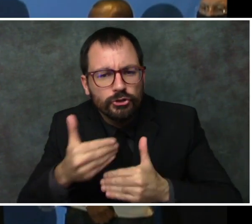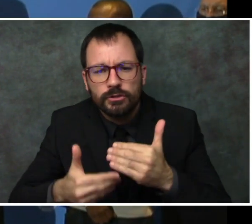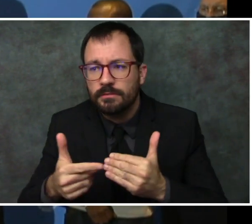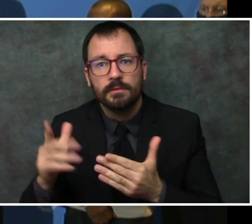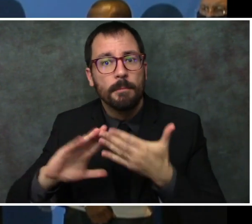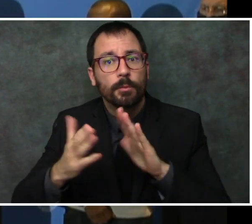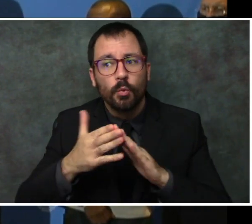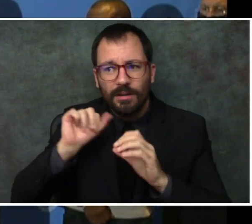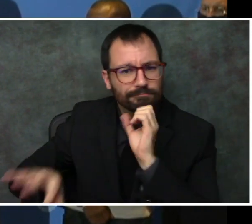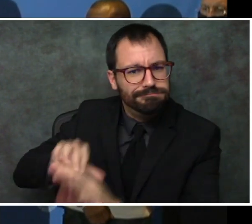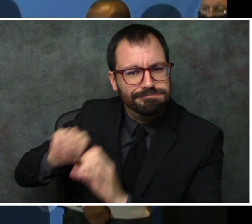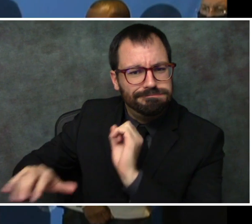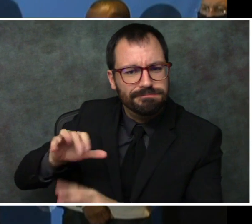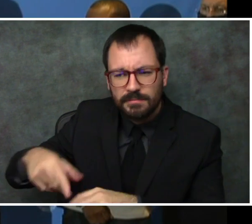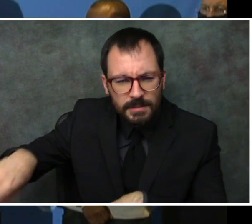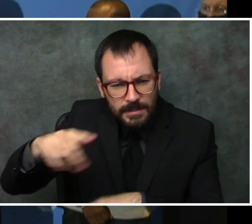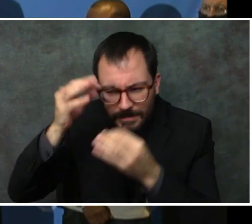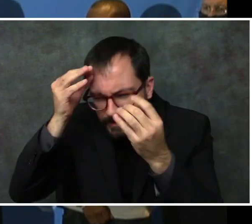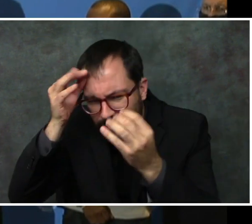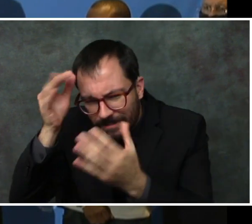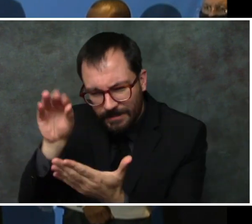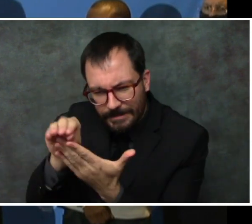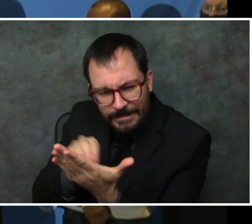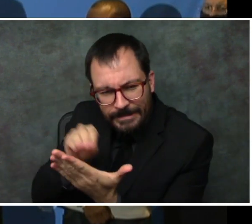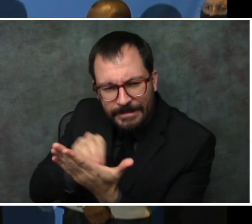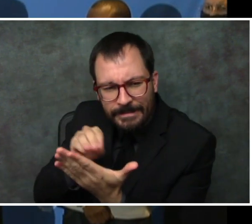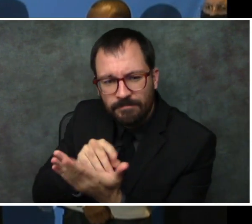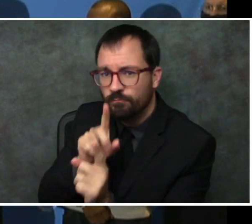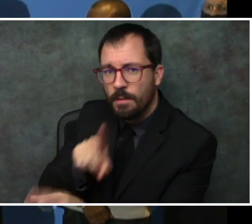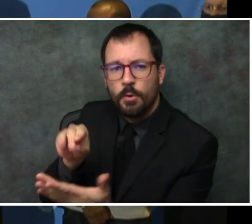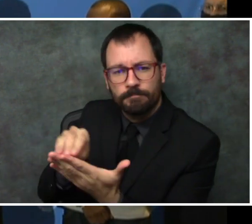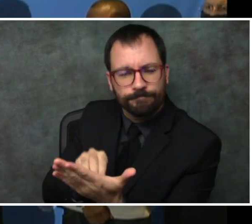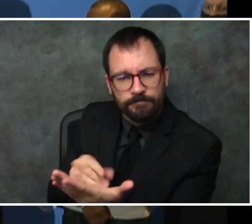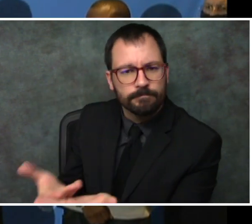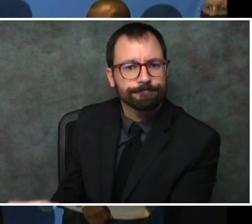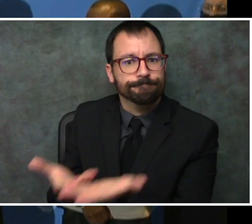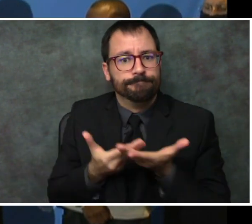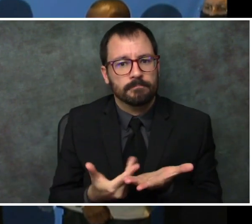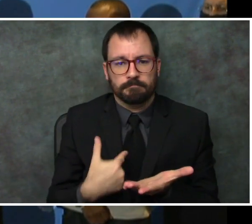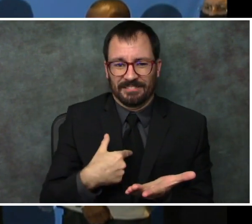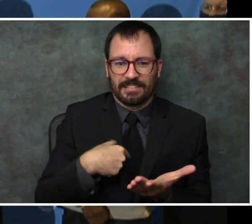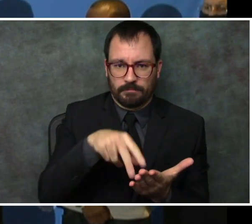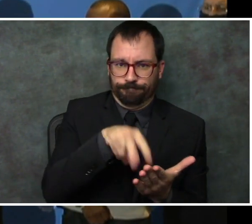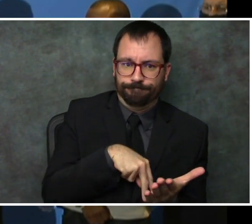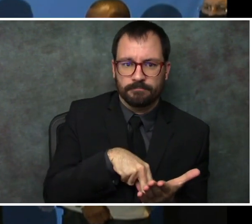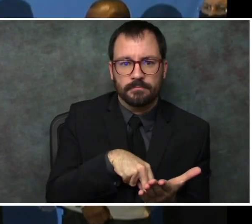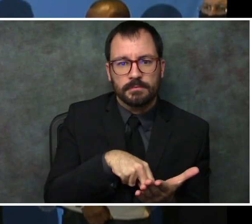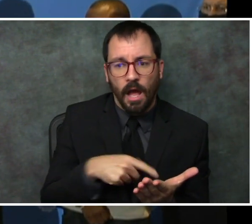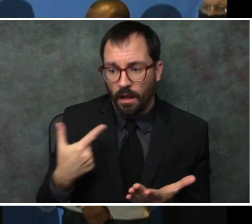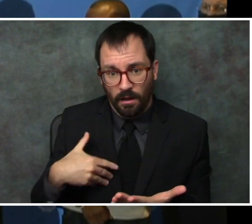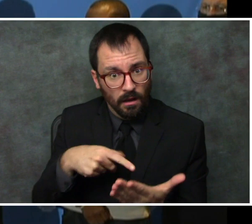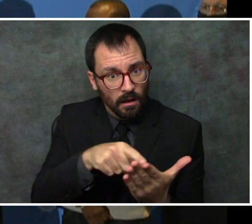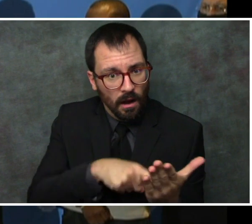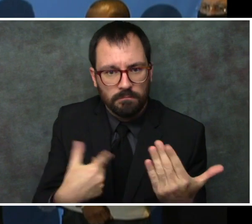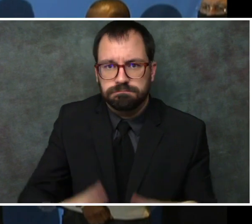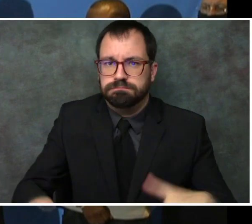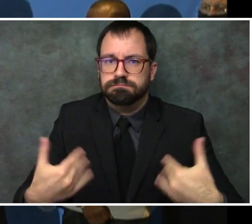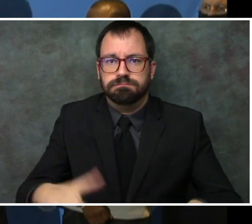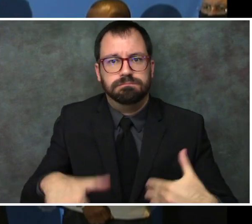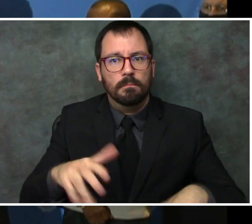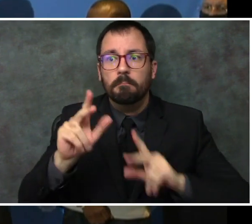reform. It's made up of incredible, outstanding individuals from Boston's Black and brown communities. They're leaders on civil